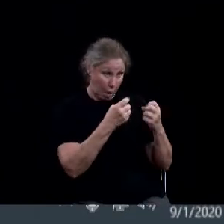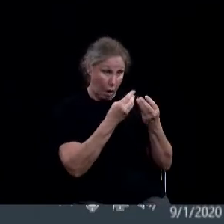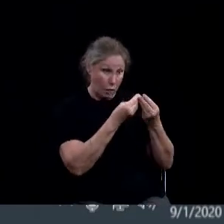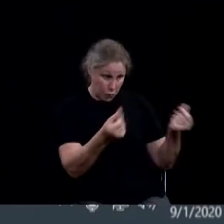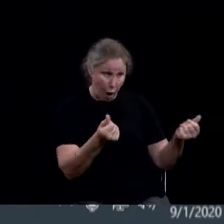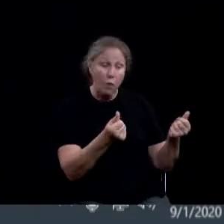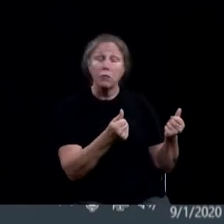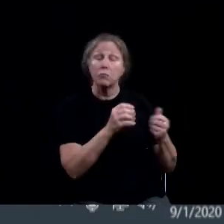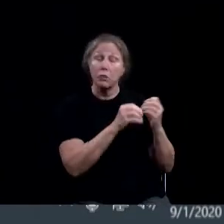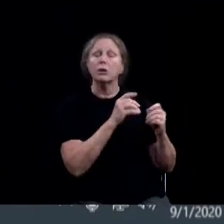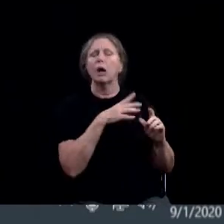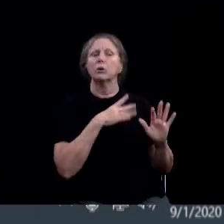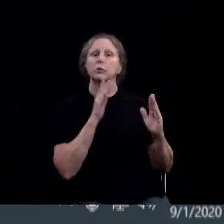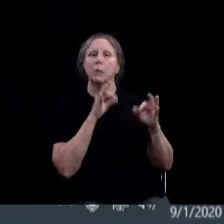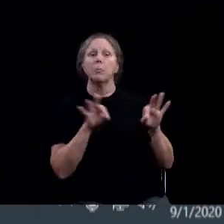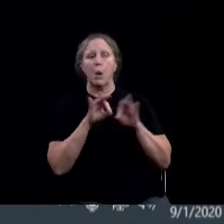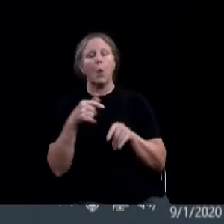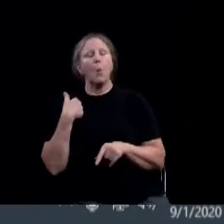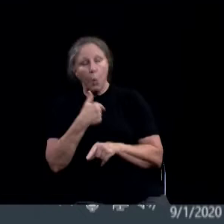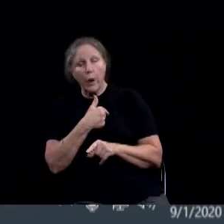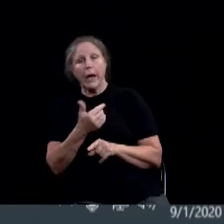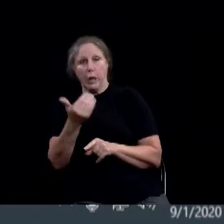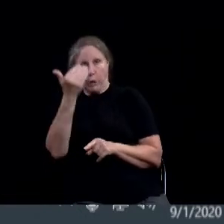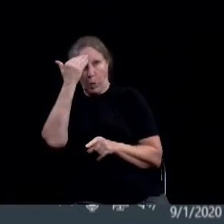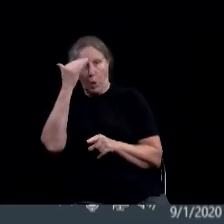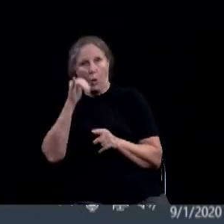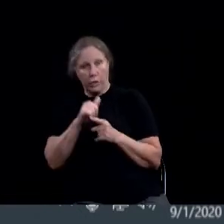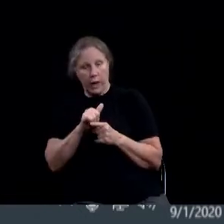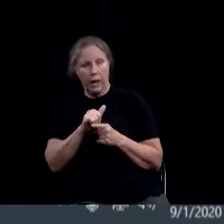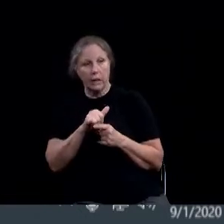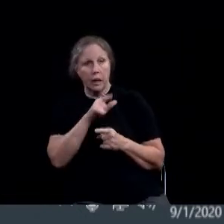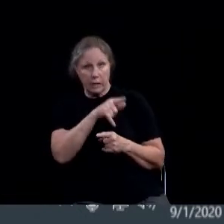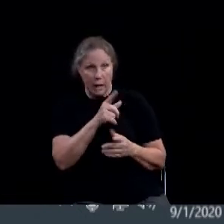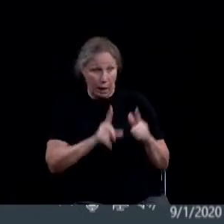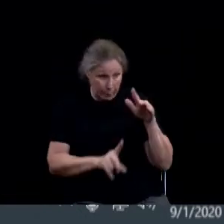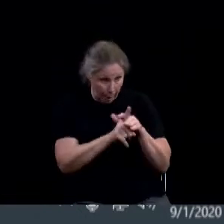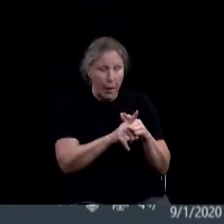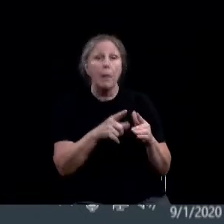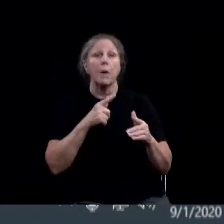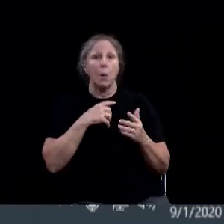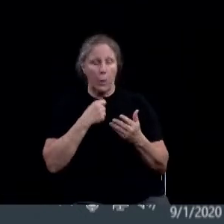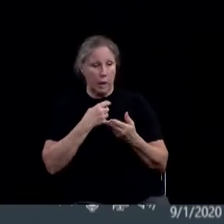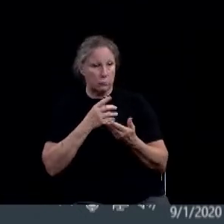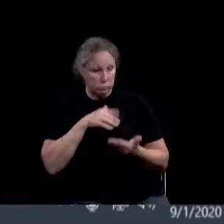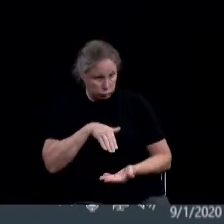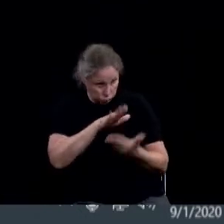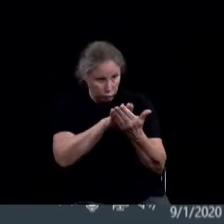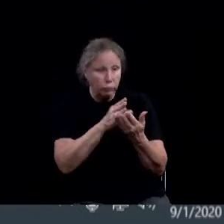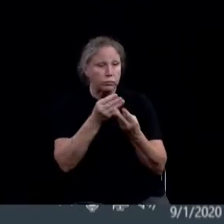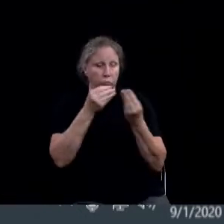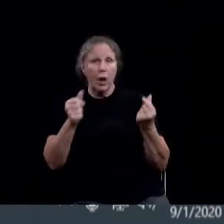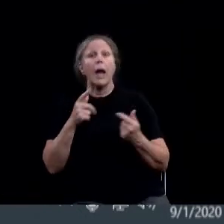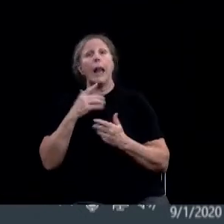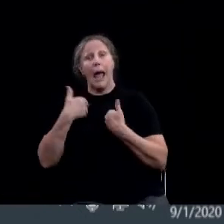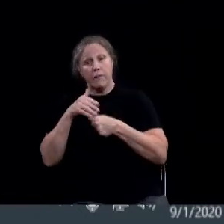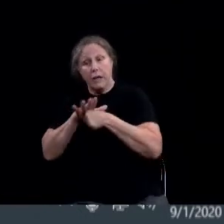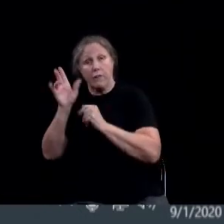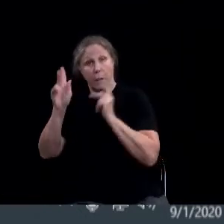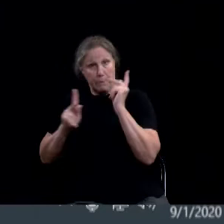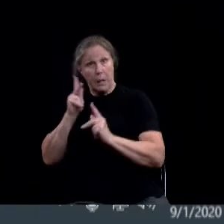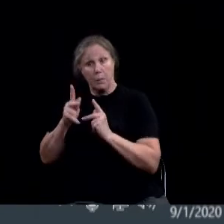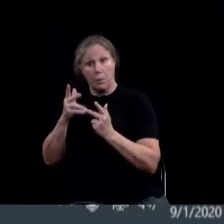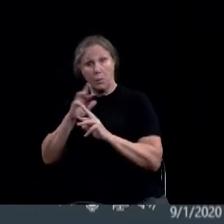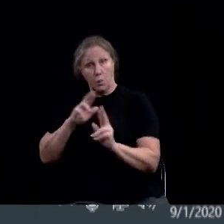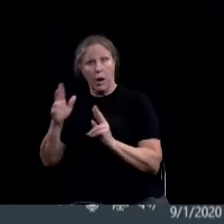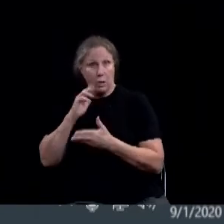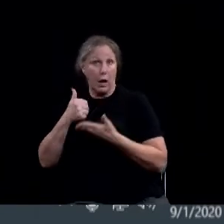we're addressing them quickly and efficiently, and we have the proper manpower in place to do that. But this is